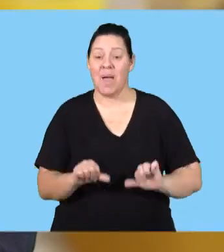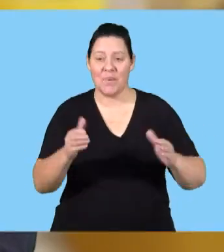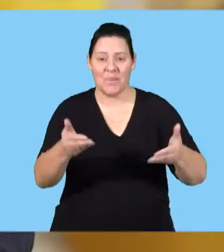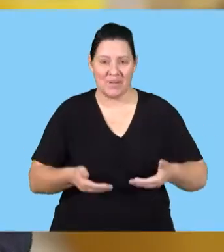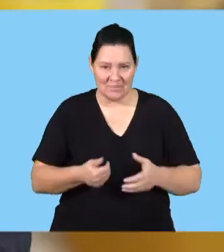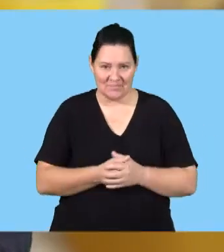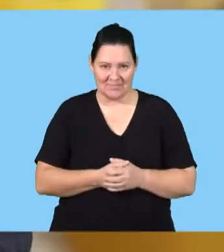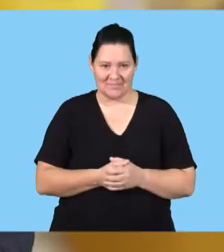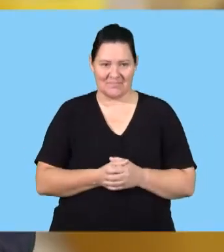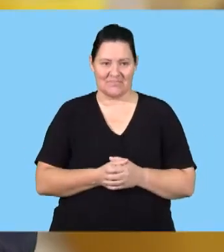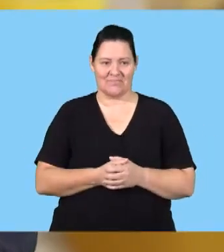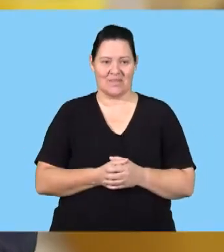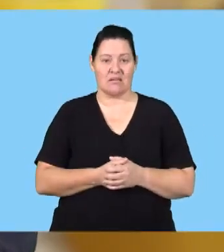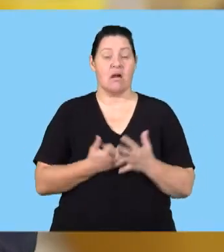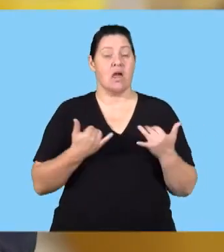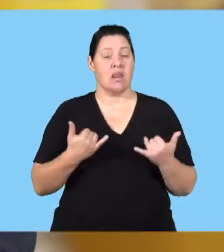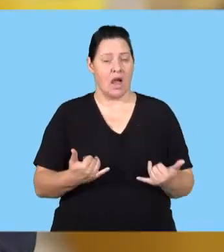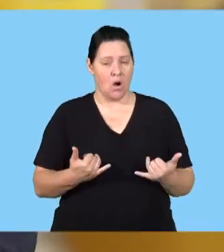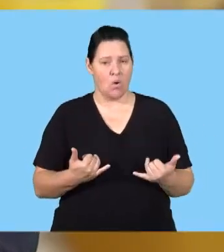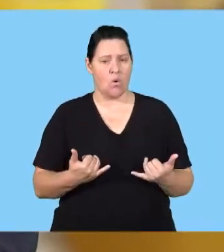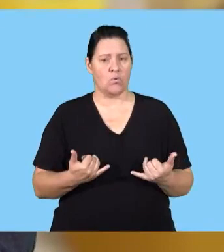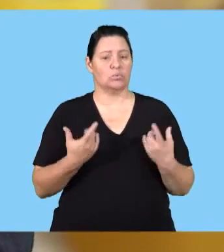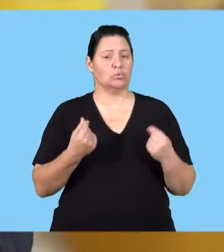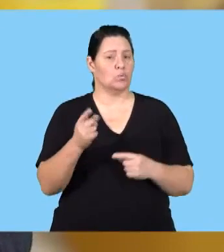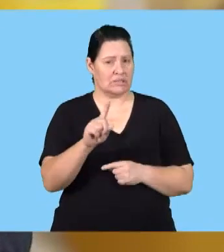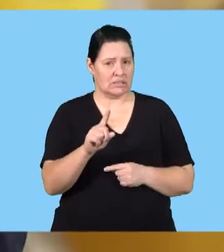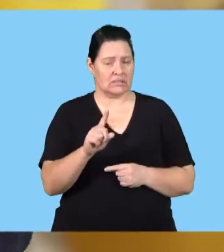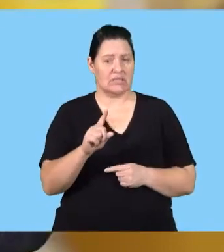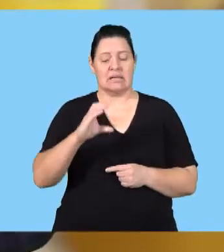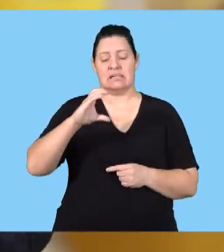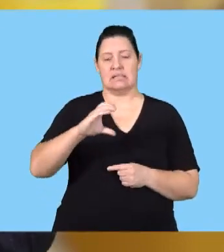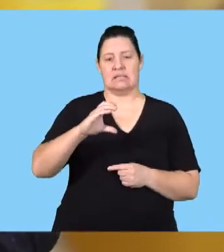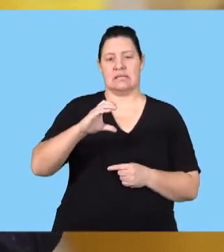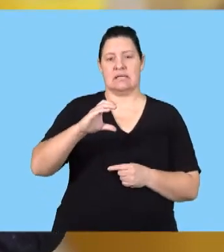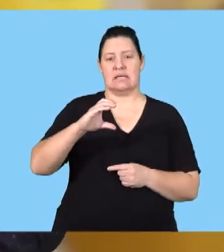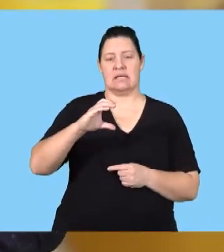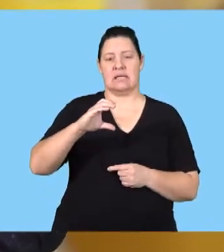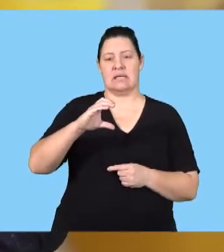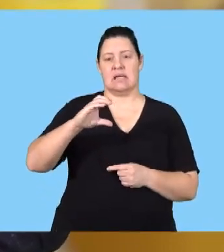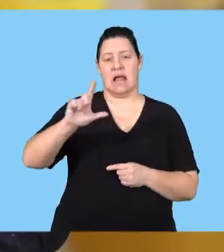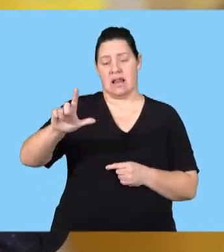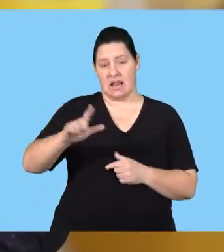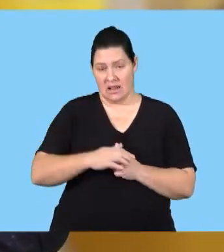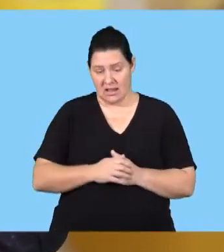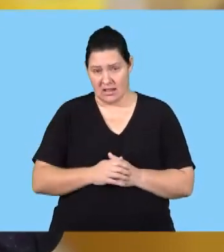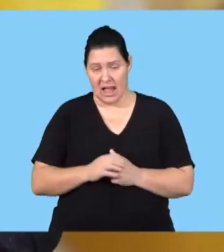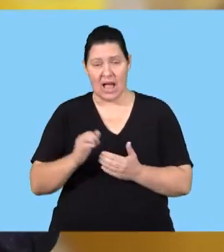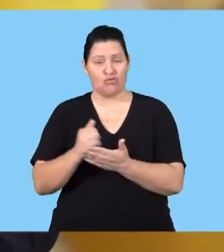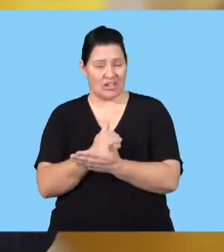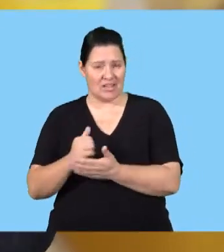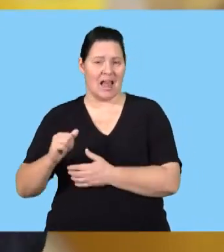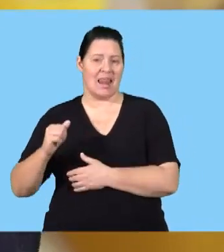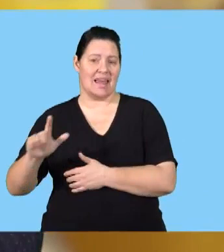Welcome back, dear learners, from the ad break. We are now going to do the creditors ledger. In